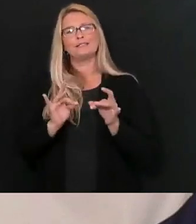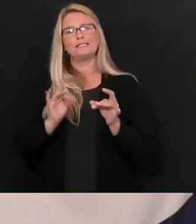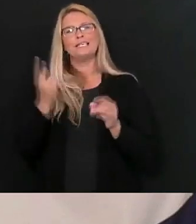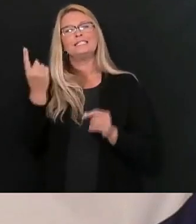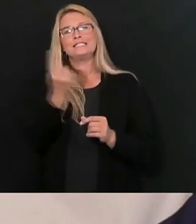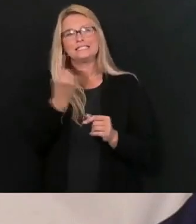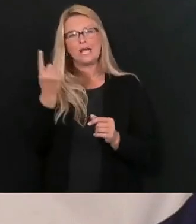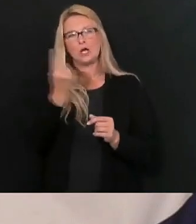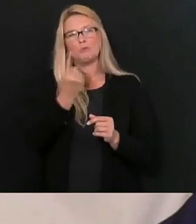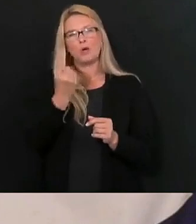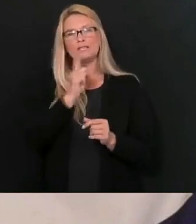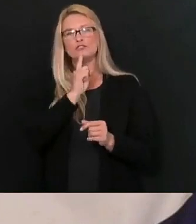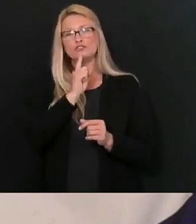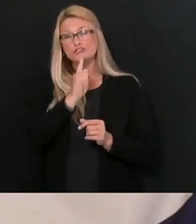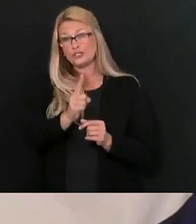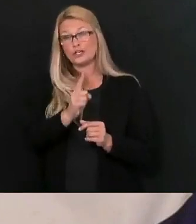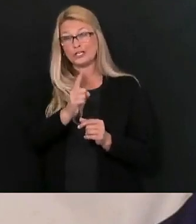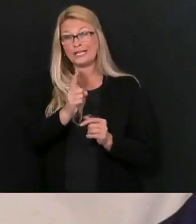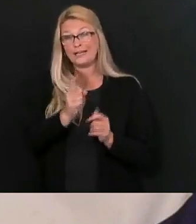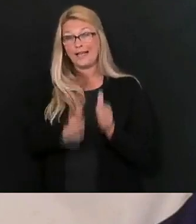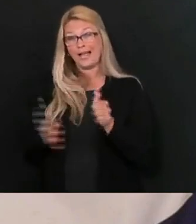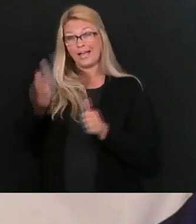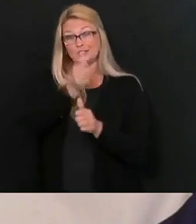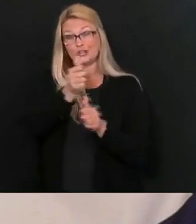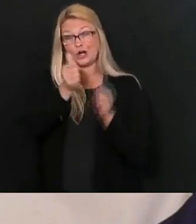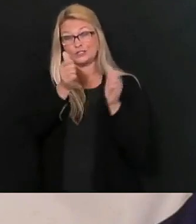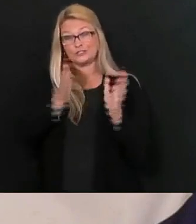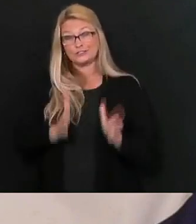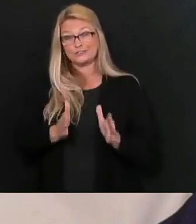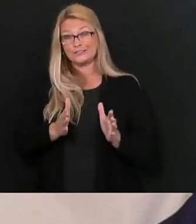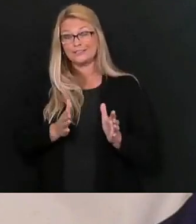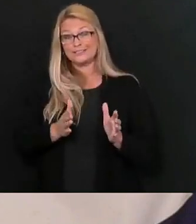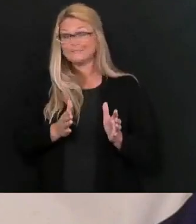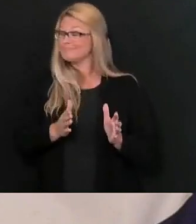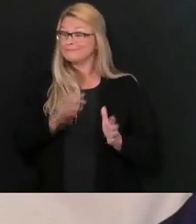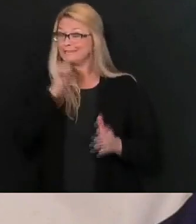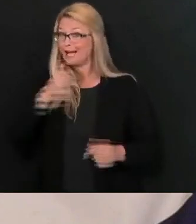someone surely in charge, and it's really not us in